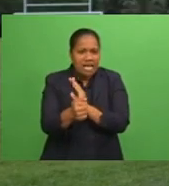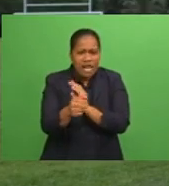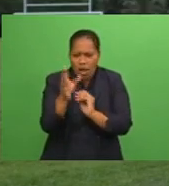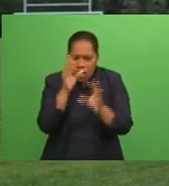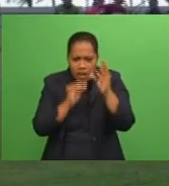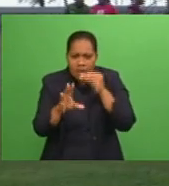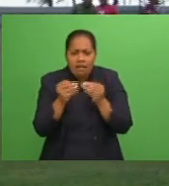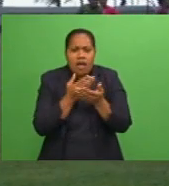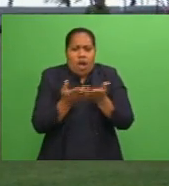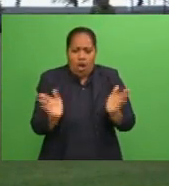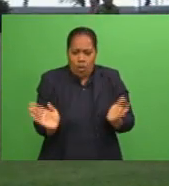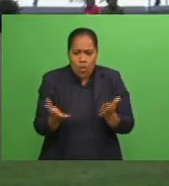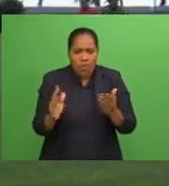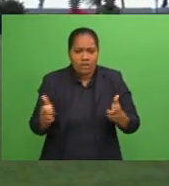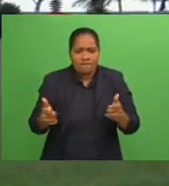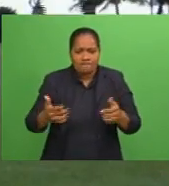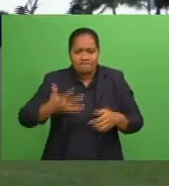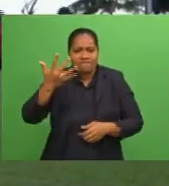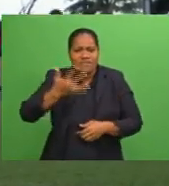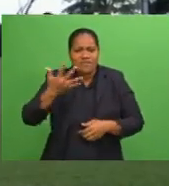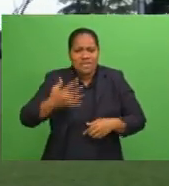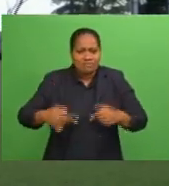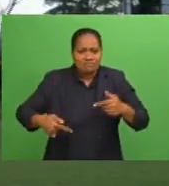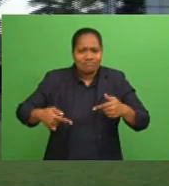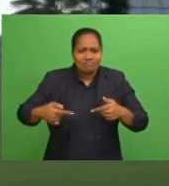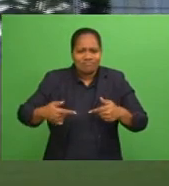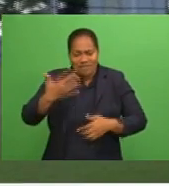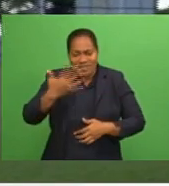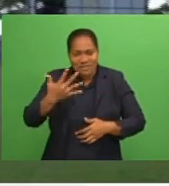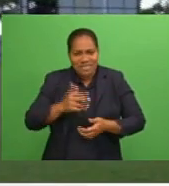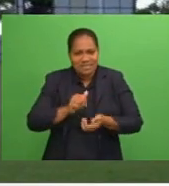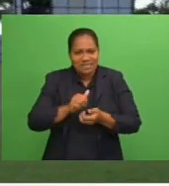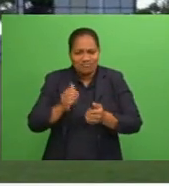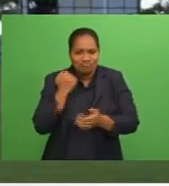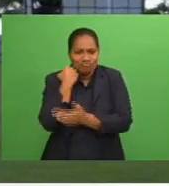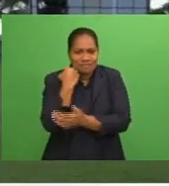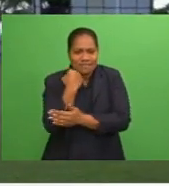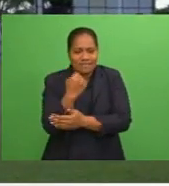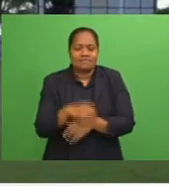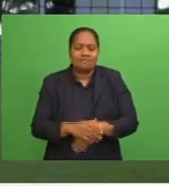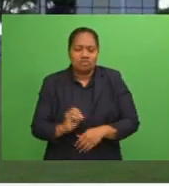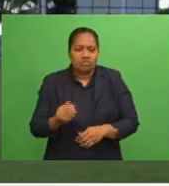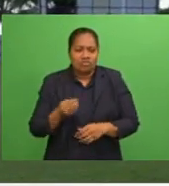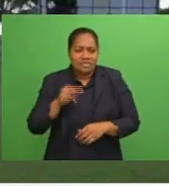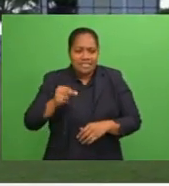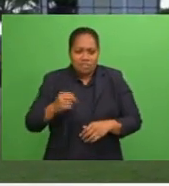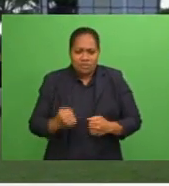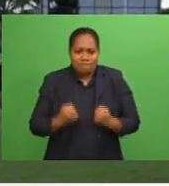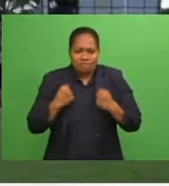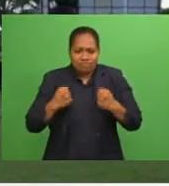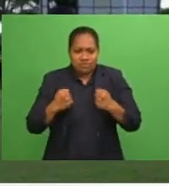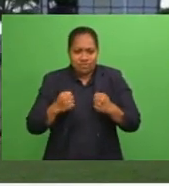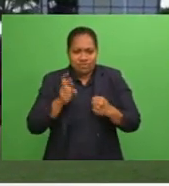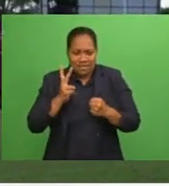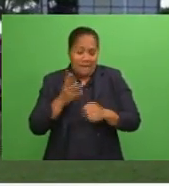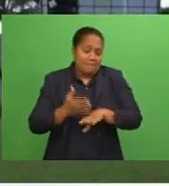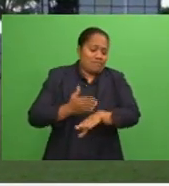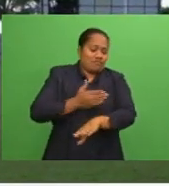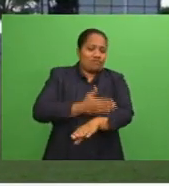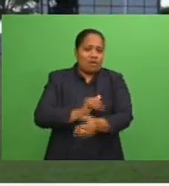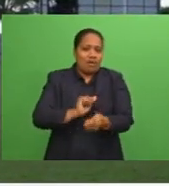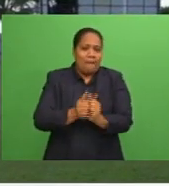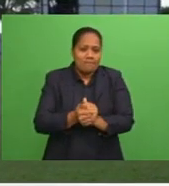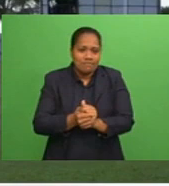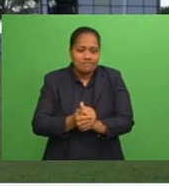the 15th game. Rawati says the players will need to get back in shape before the game. Most of the players are below